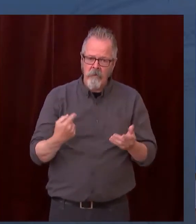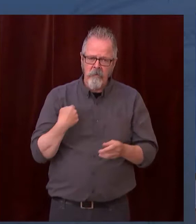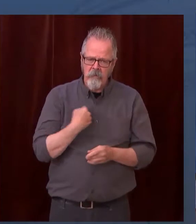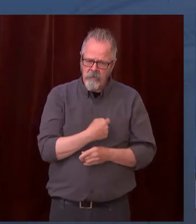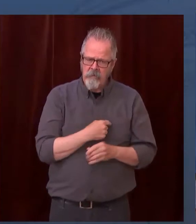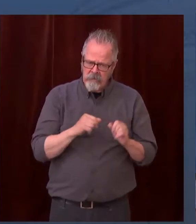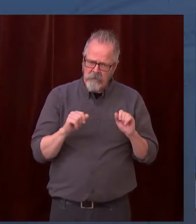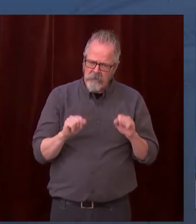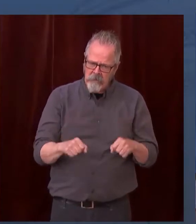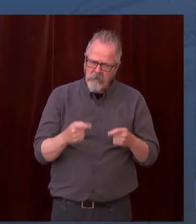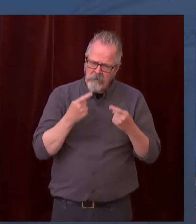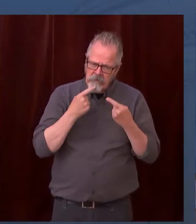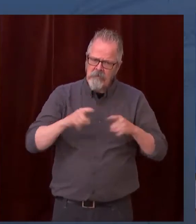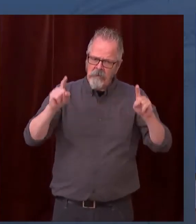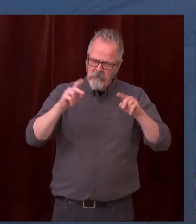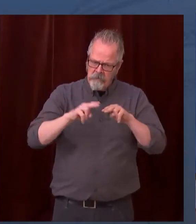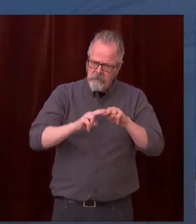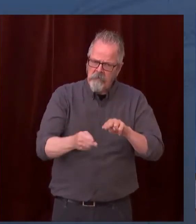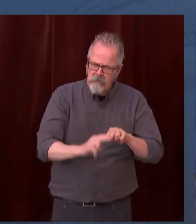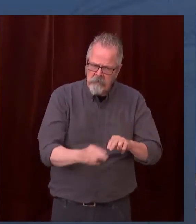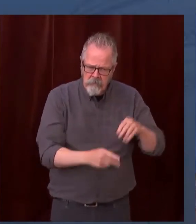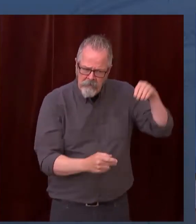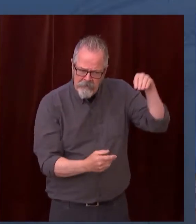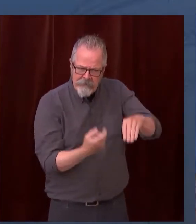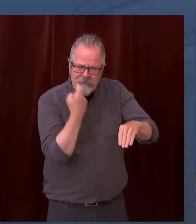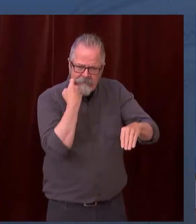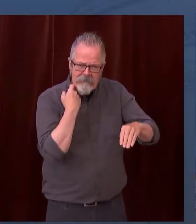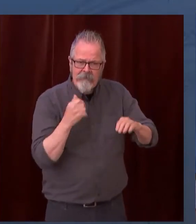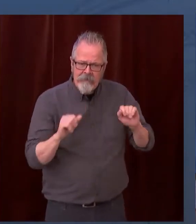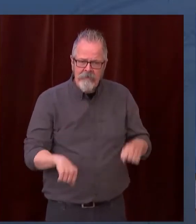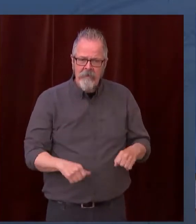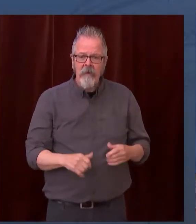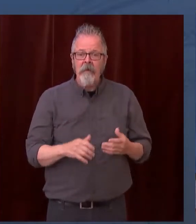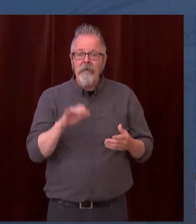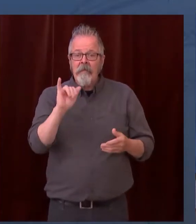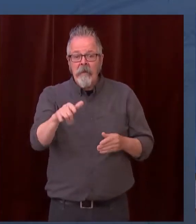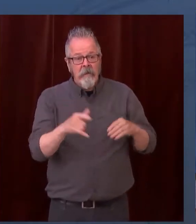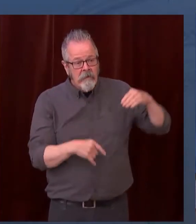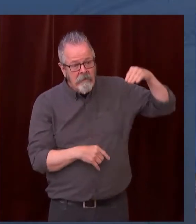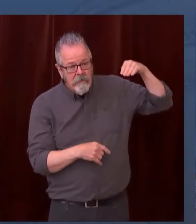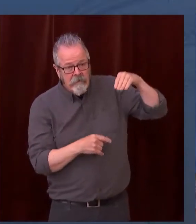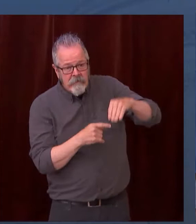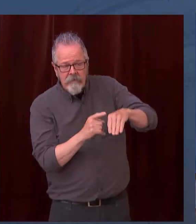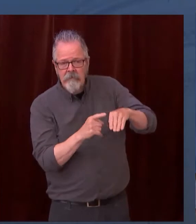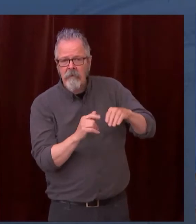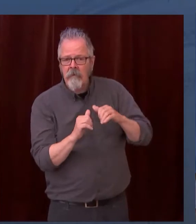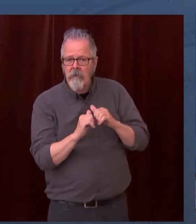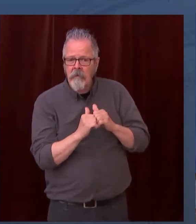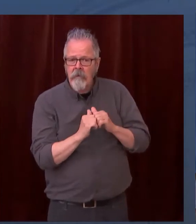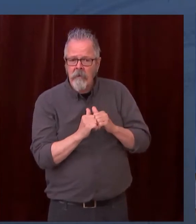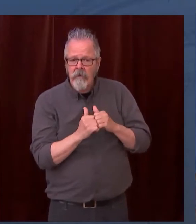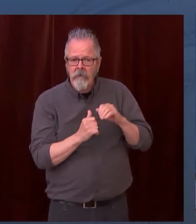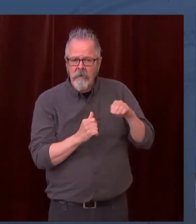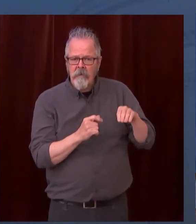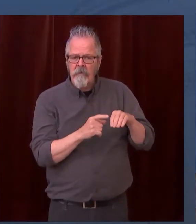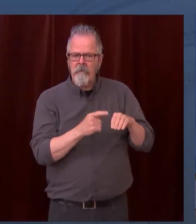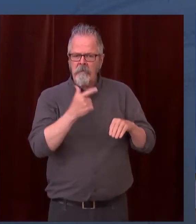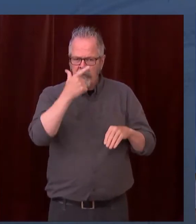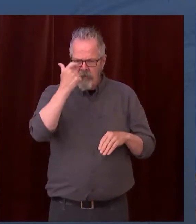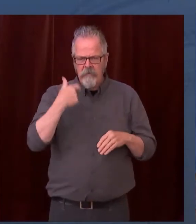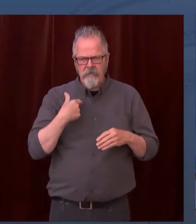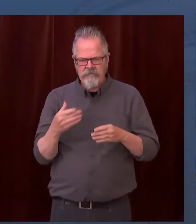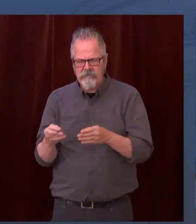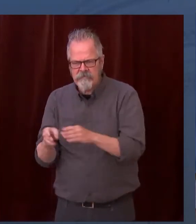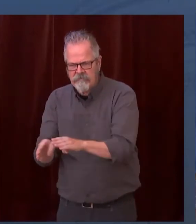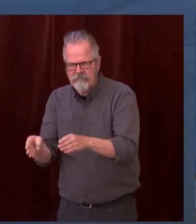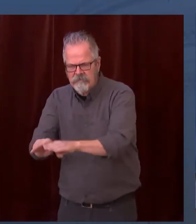in closing our economy. But now we'd like to continue to reopen our economy. That can only happen if we